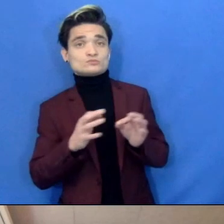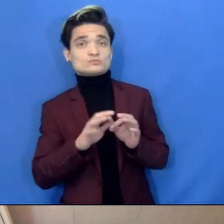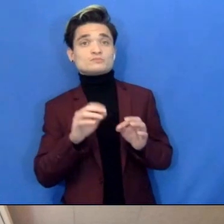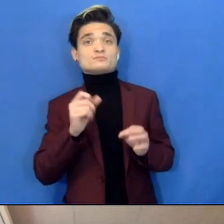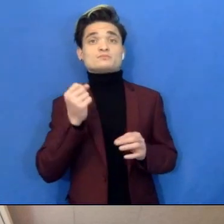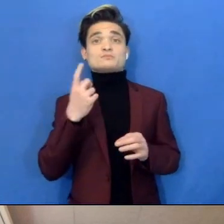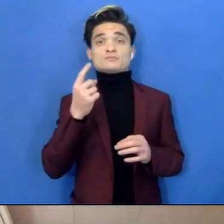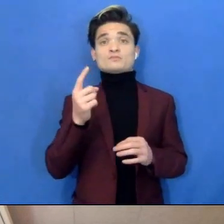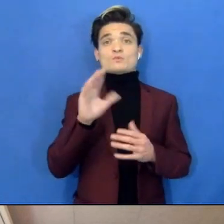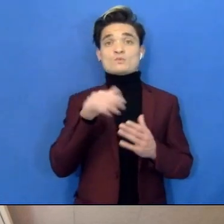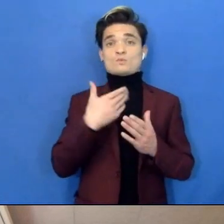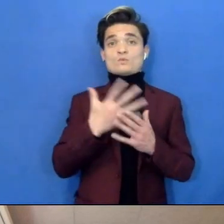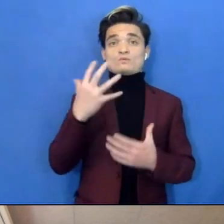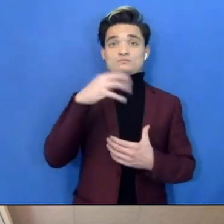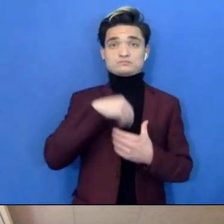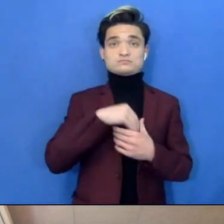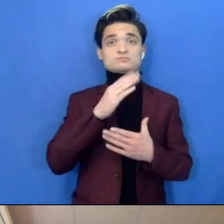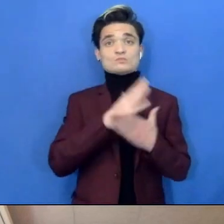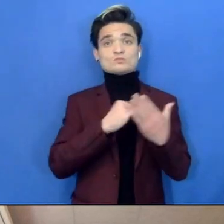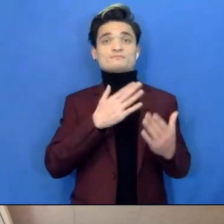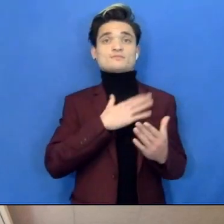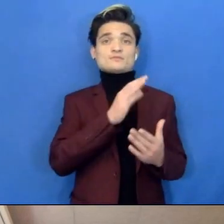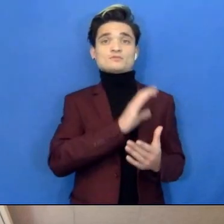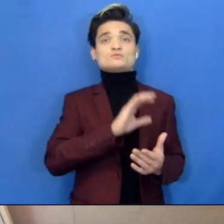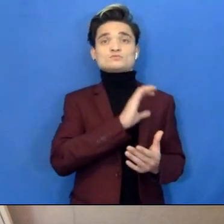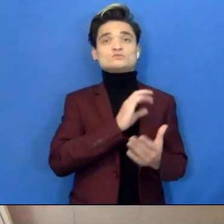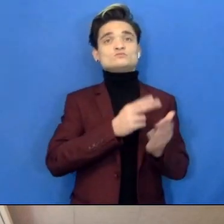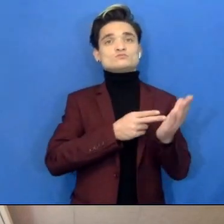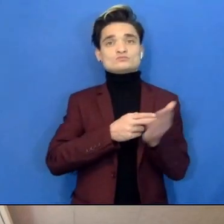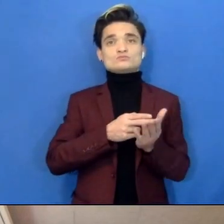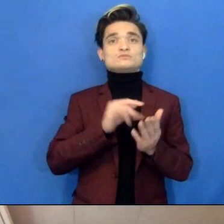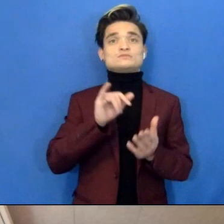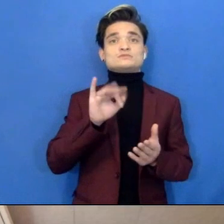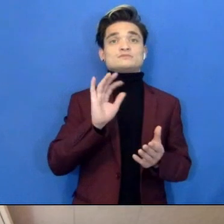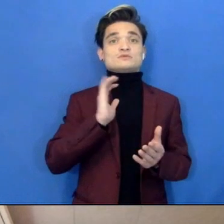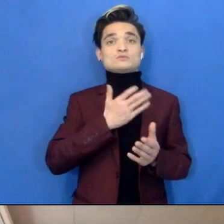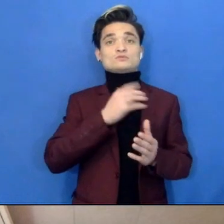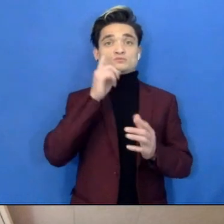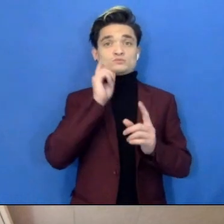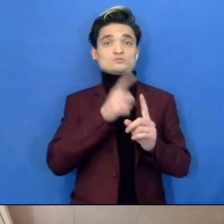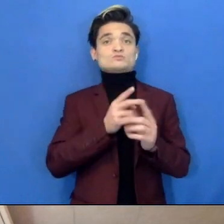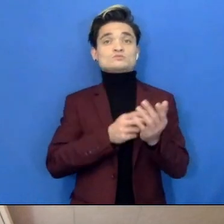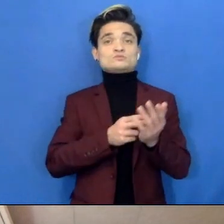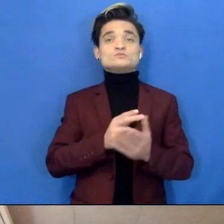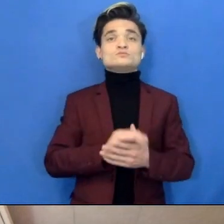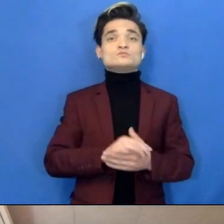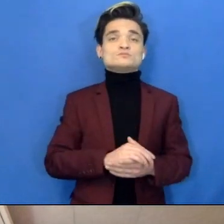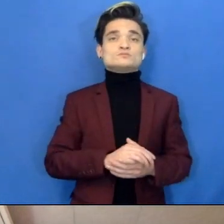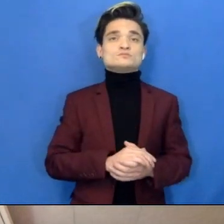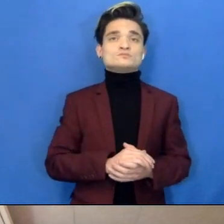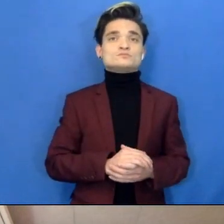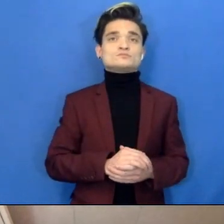there's also, when you're talking about, I think we're also talking about bias, like social bias and different culture